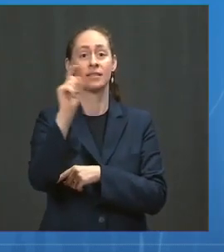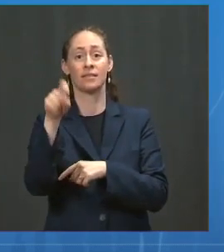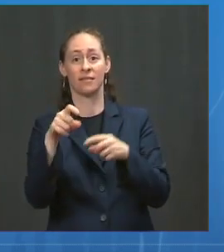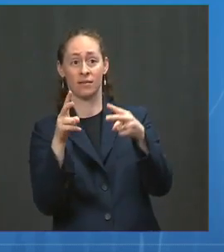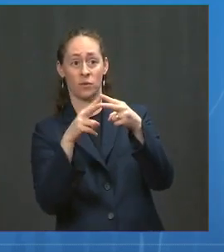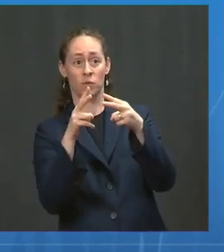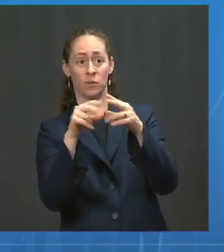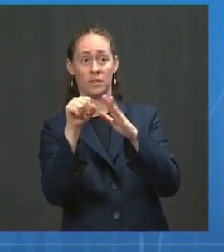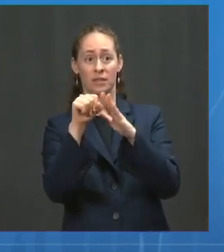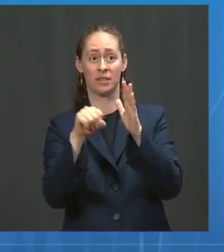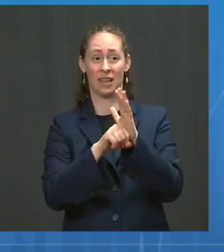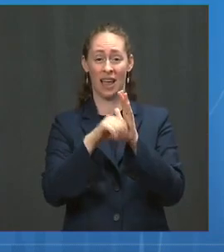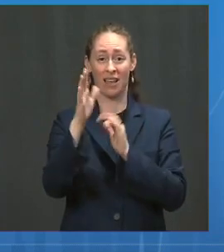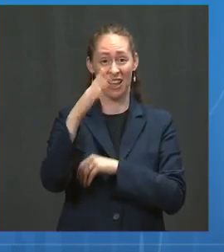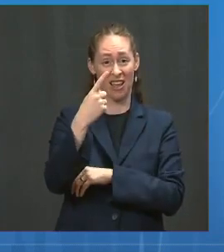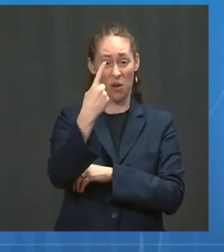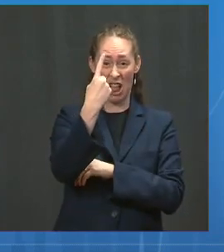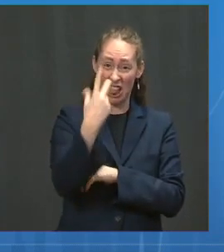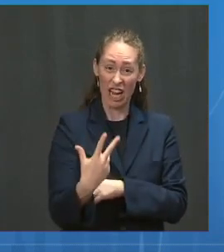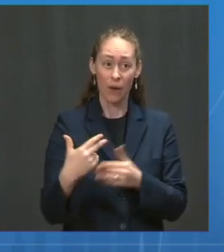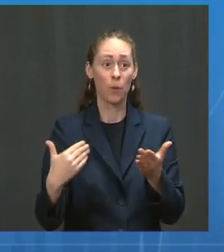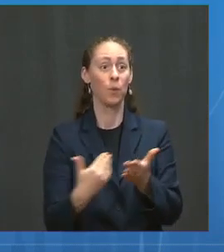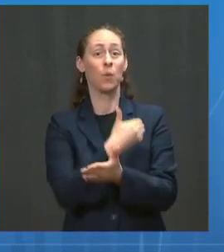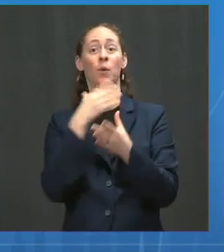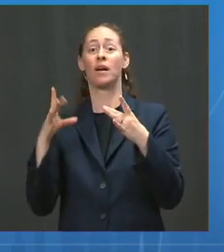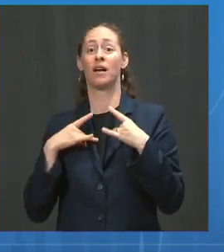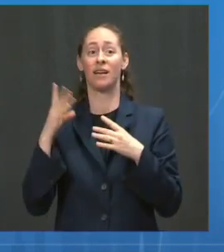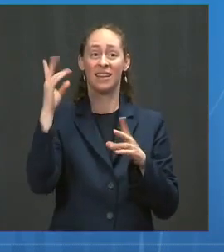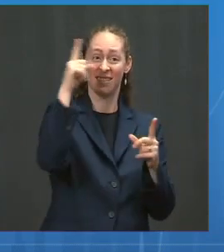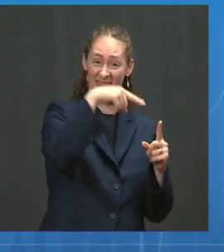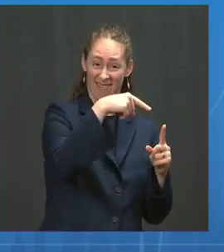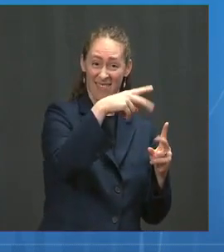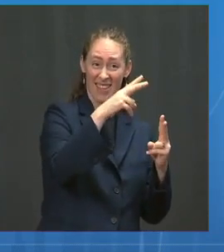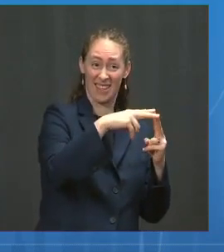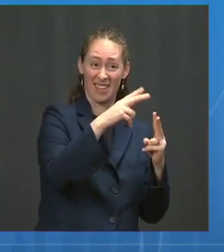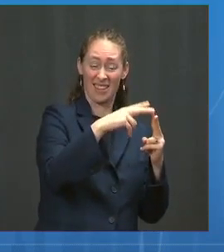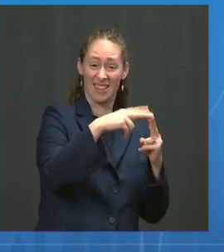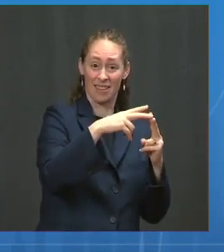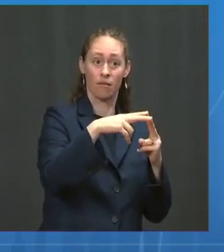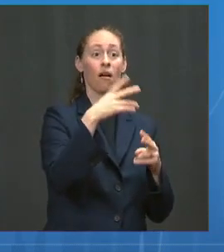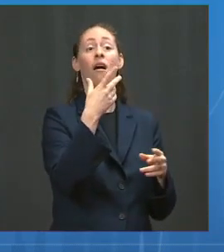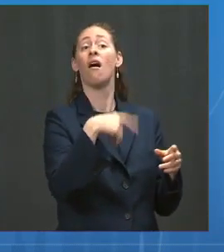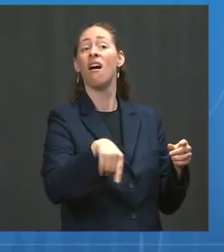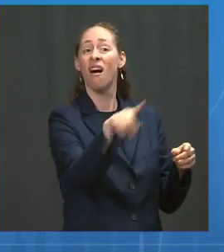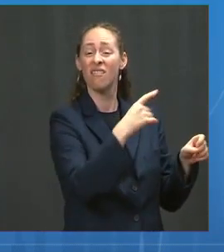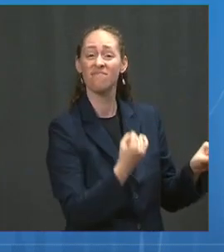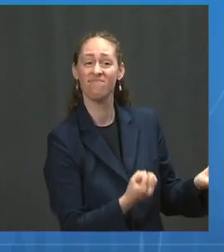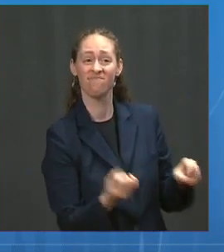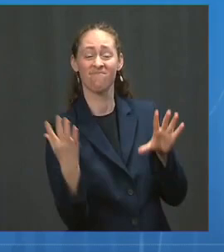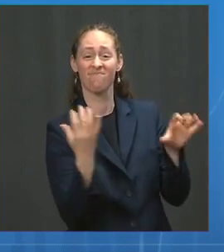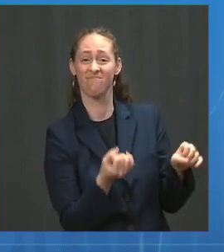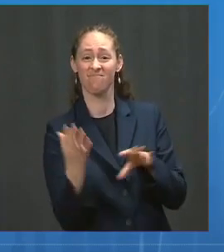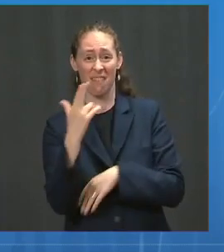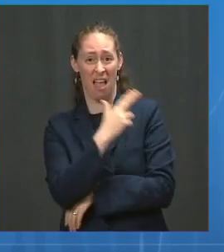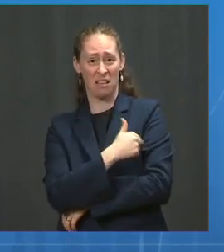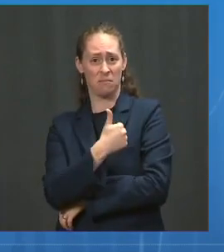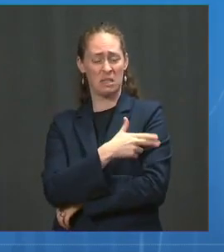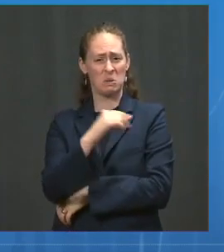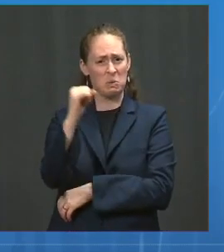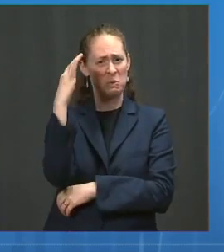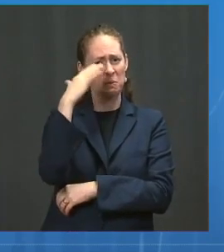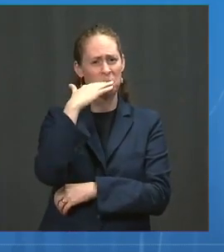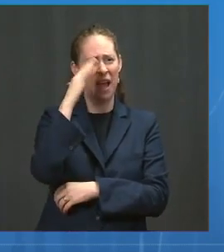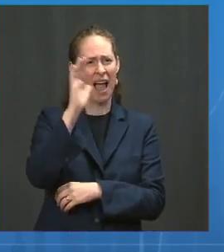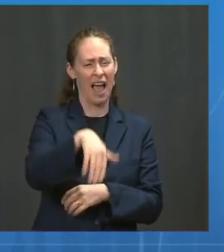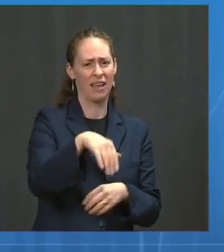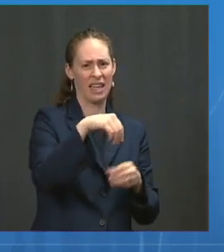1/3 of new cases and more than 1/3 of new hospitalizations nationwide. In 7 states